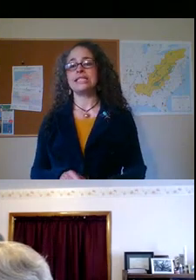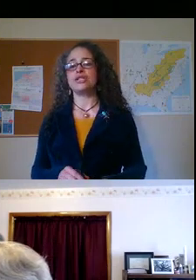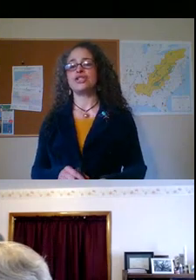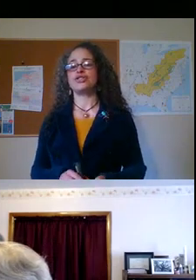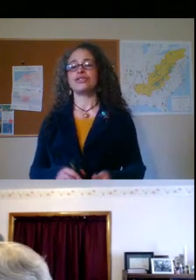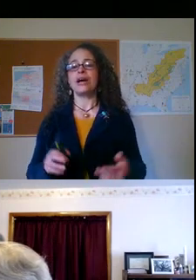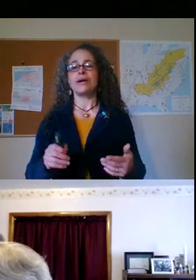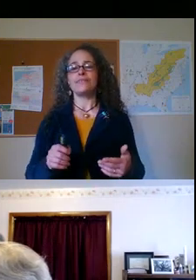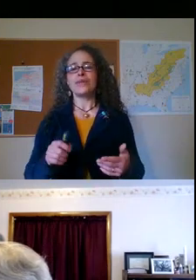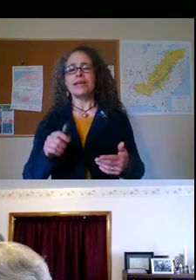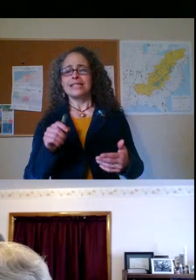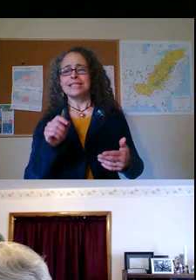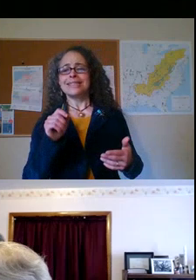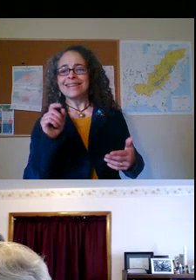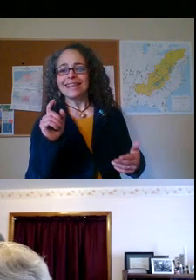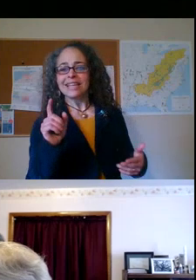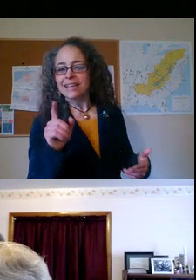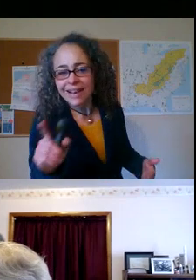alternatively